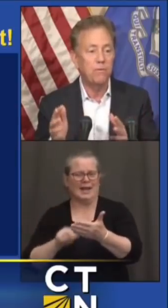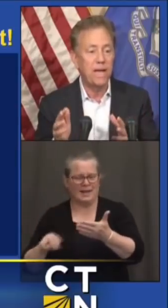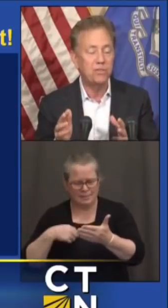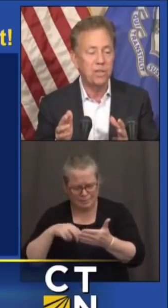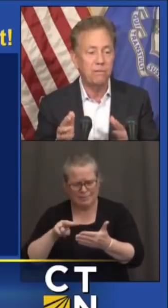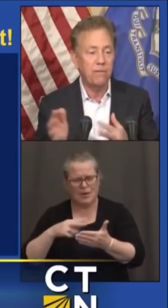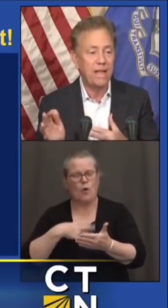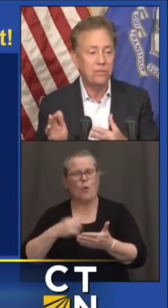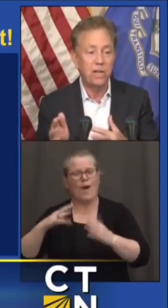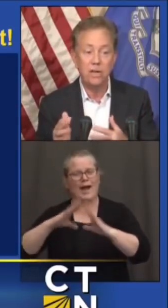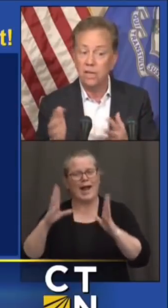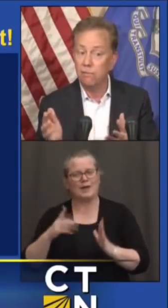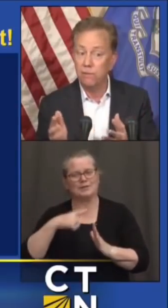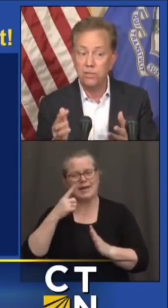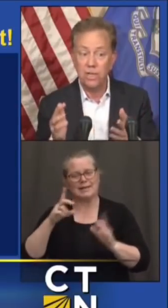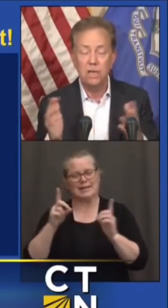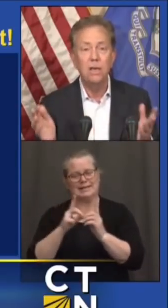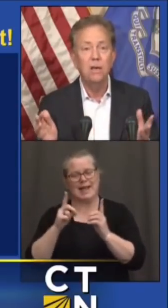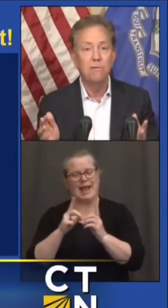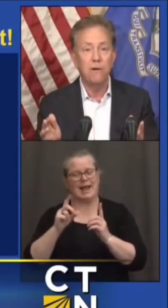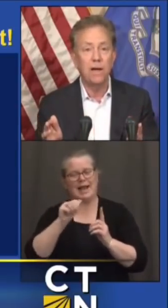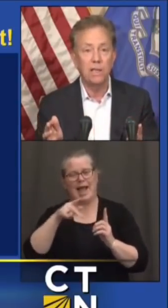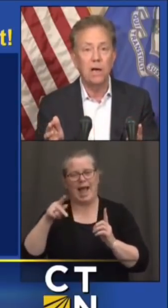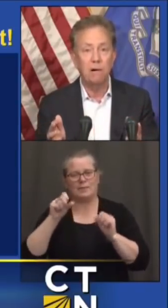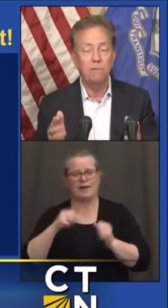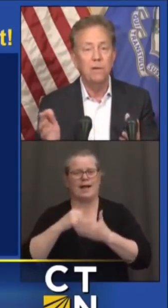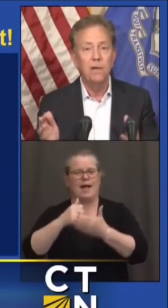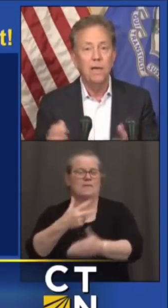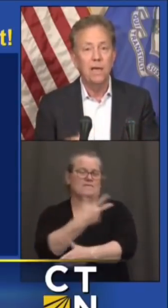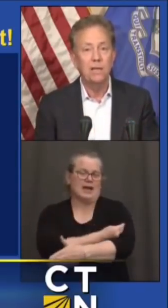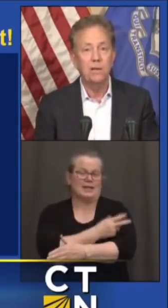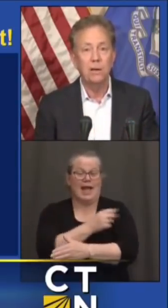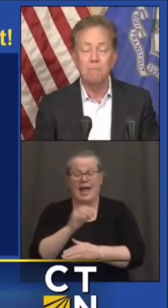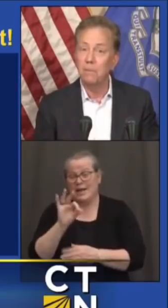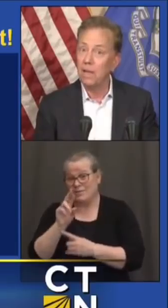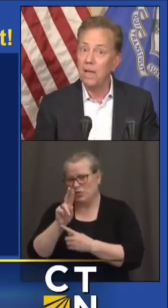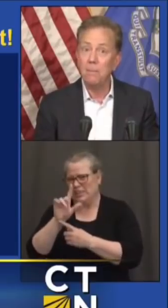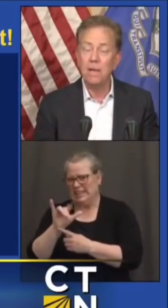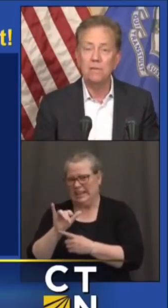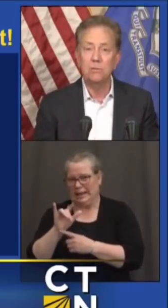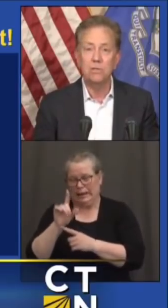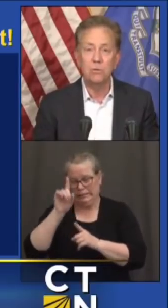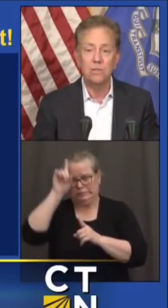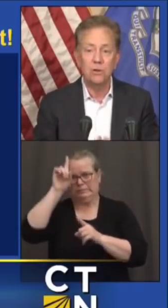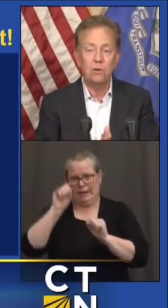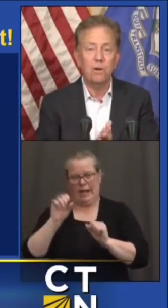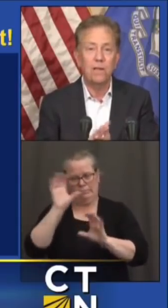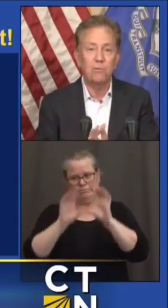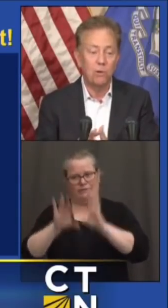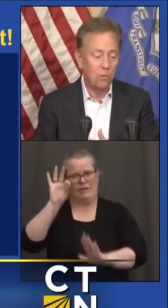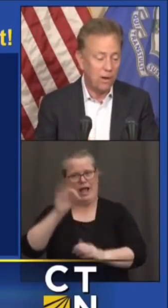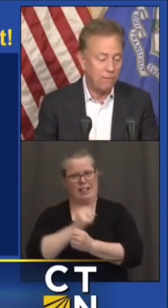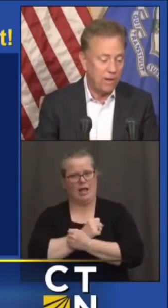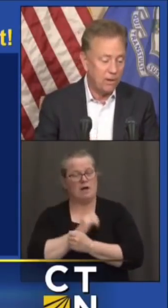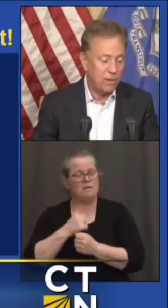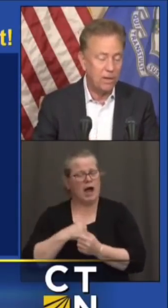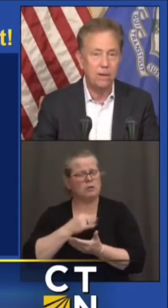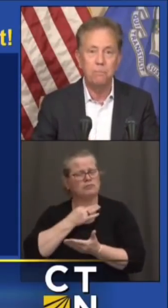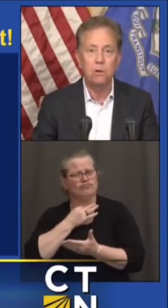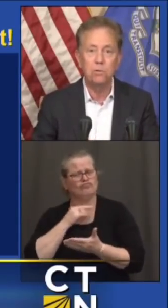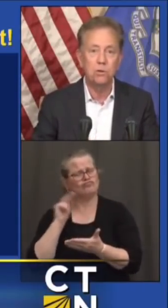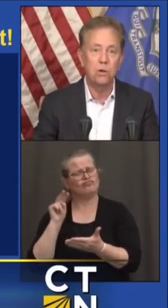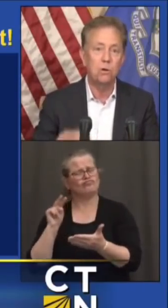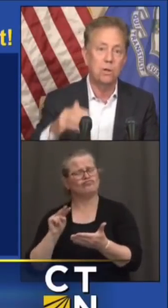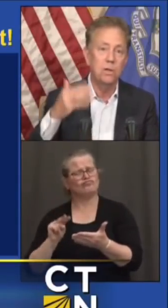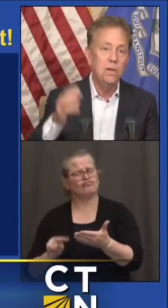help the vaccinated and the frisky find love. And that got my interest, so I started reading through, and I found